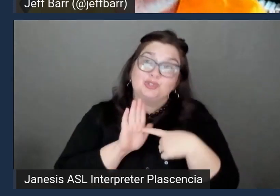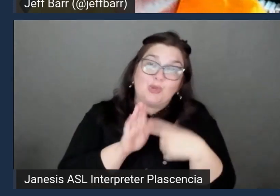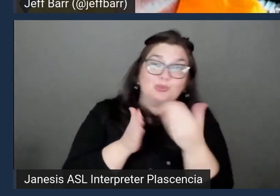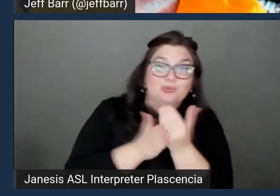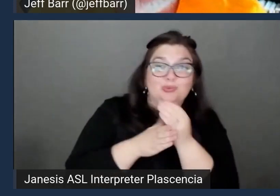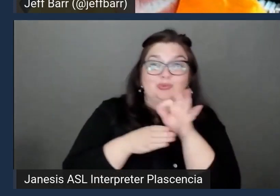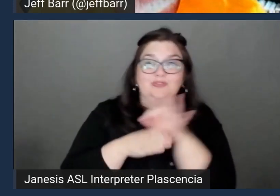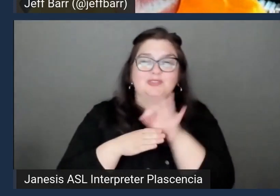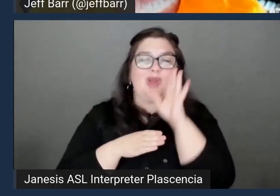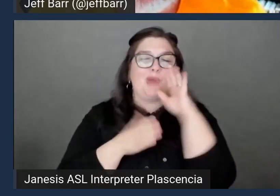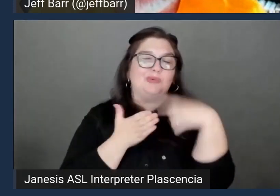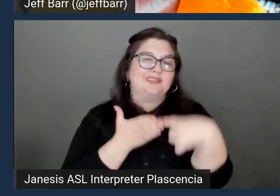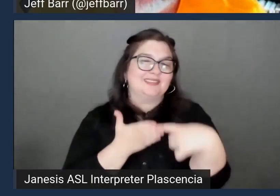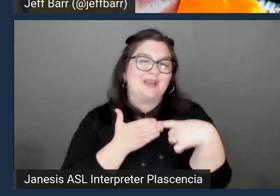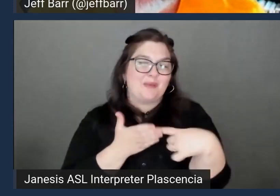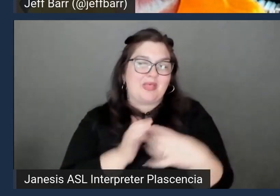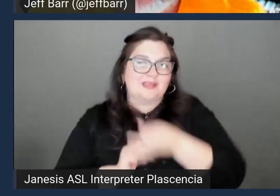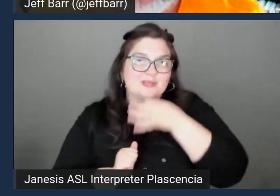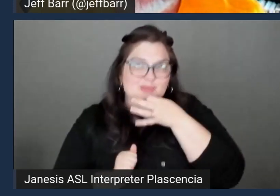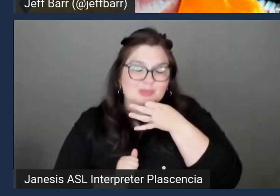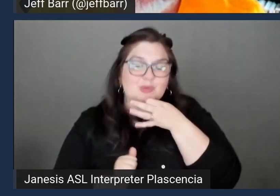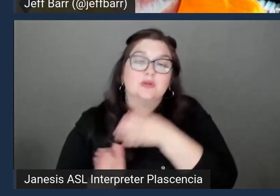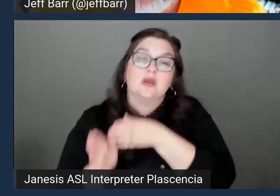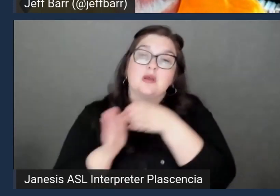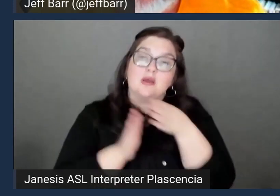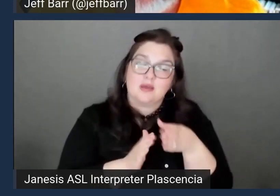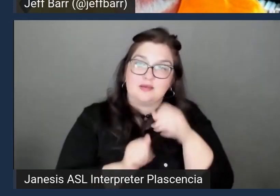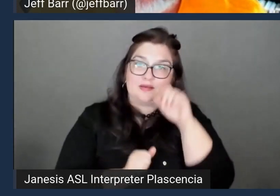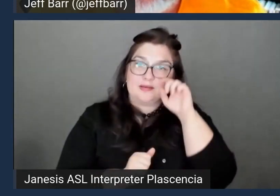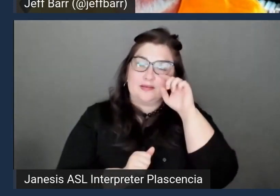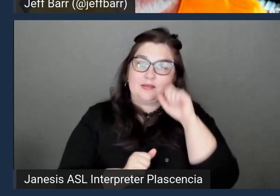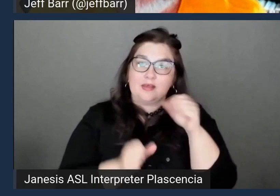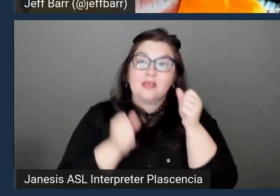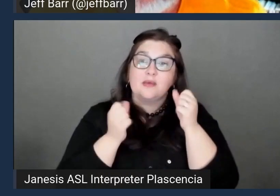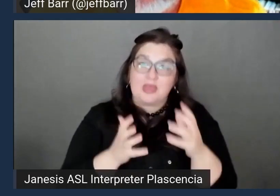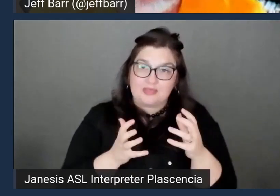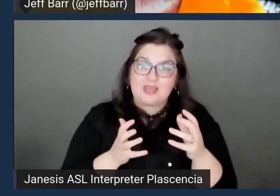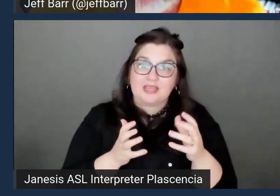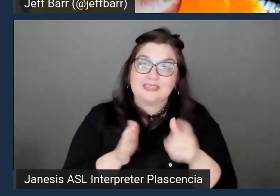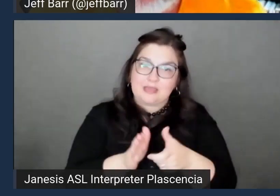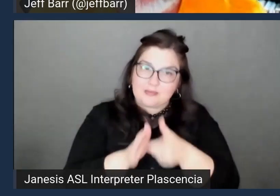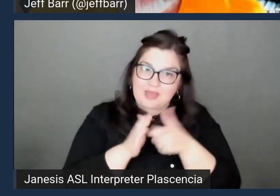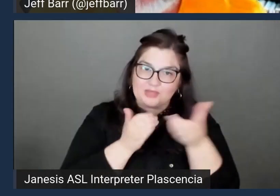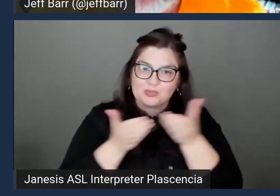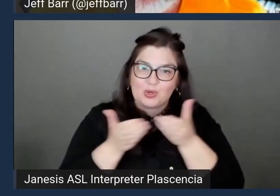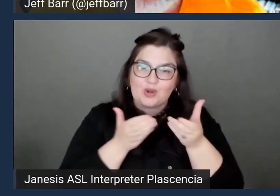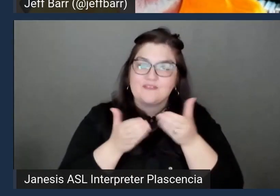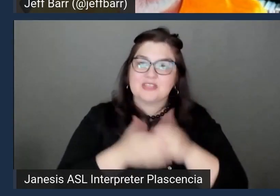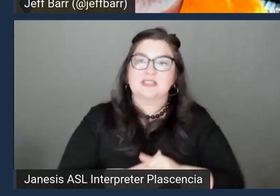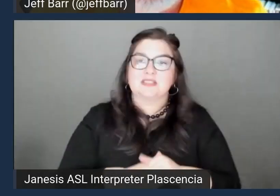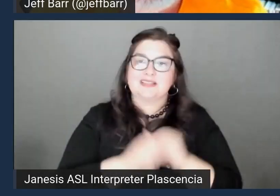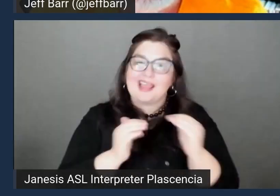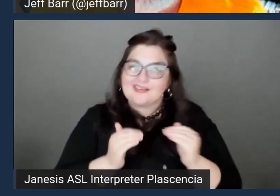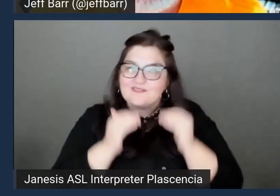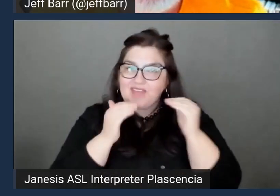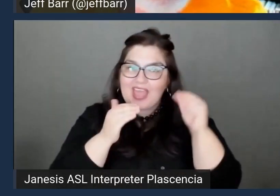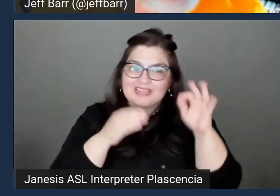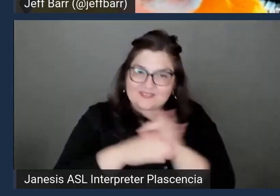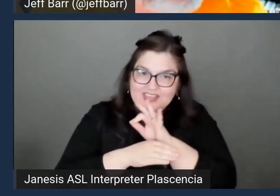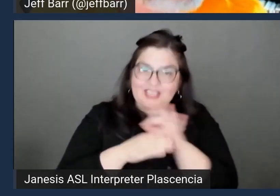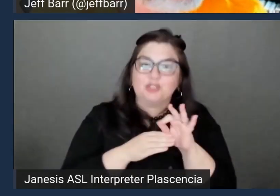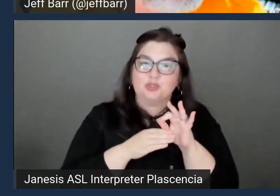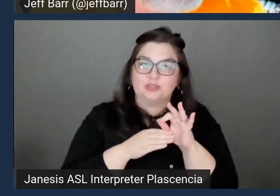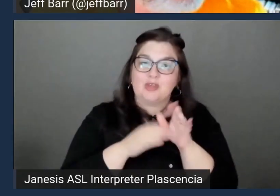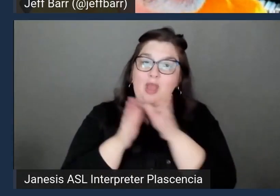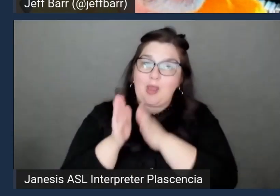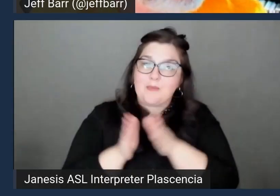a second. There are also a number of things that are in the managed service today, advanced features that we plan on